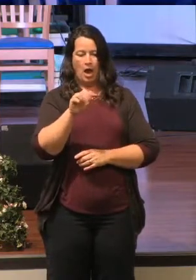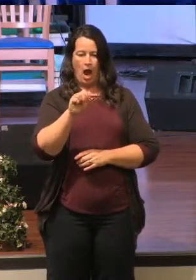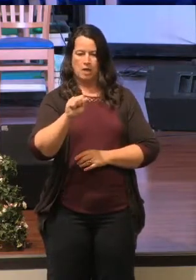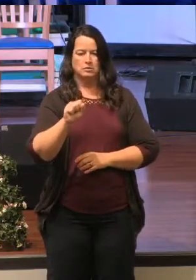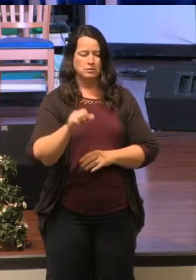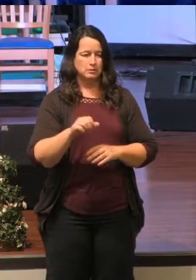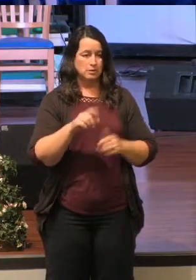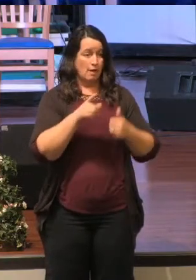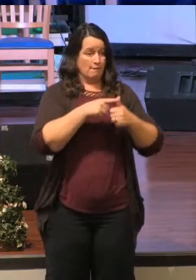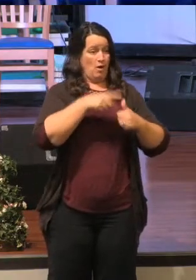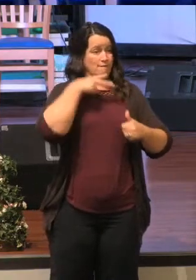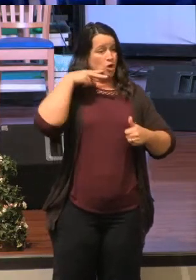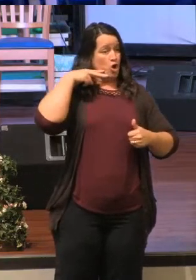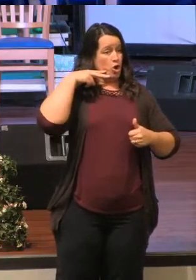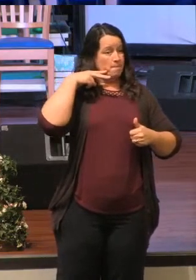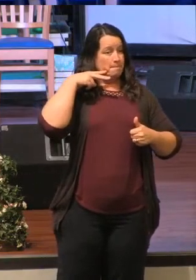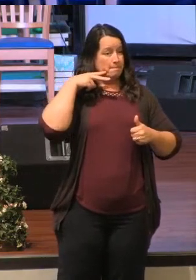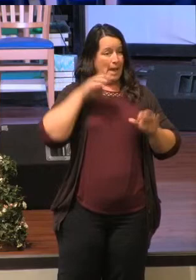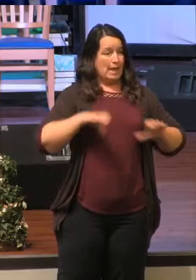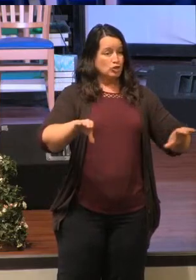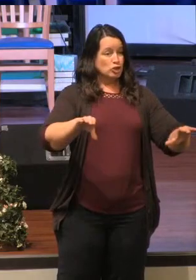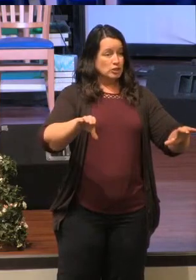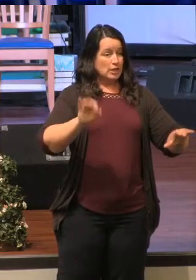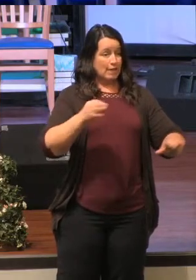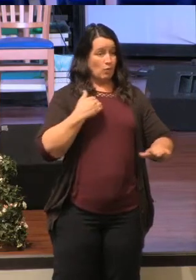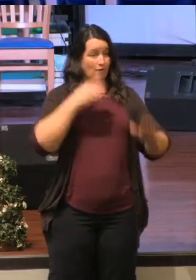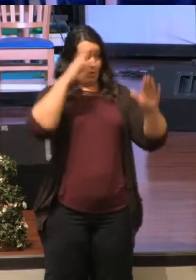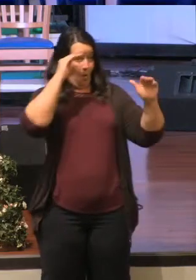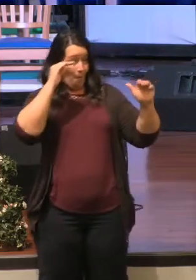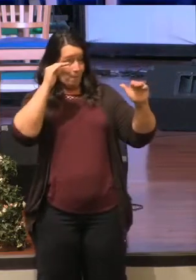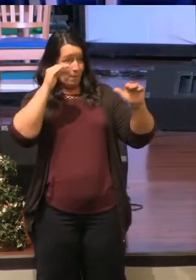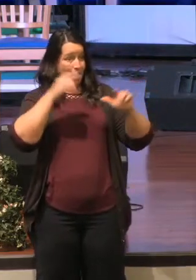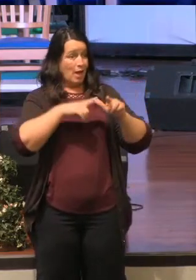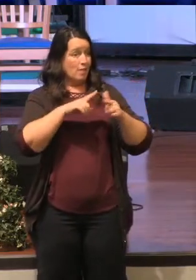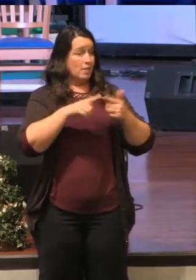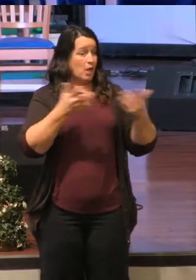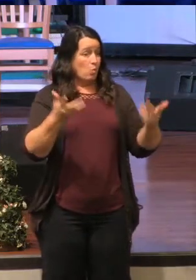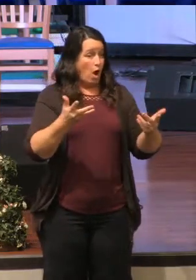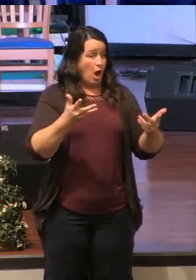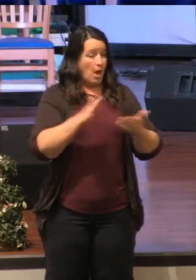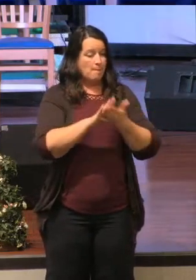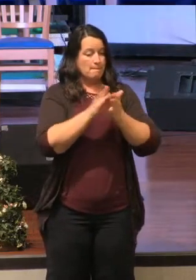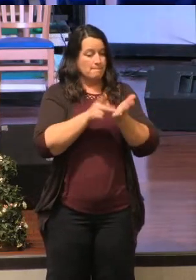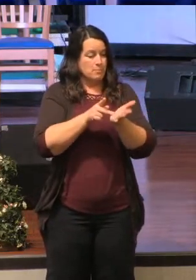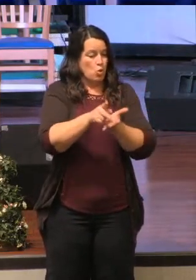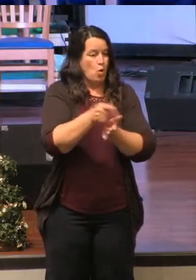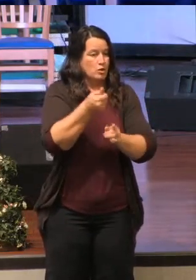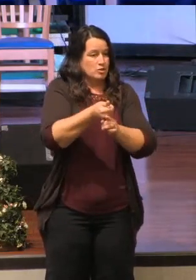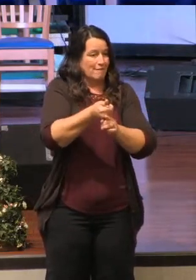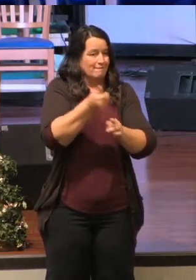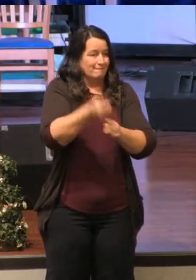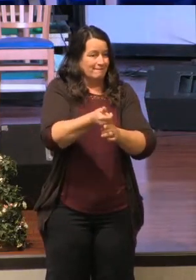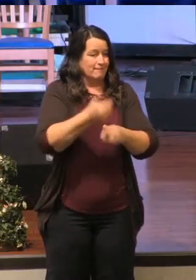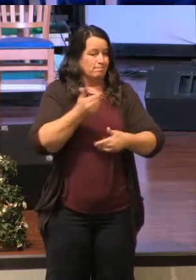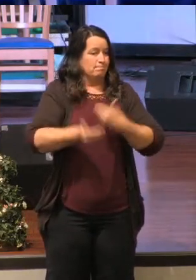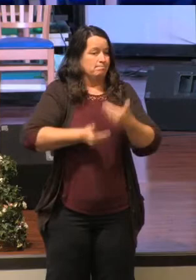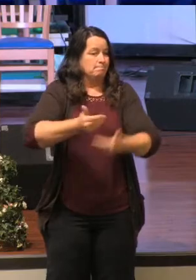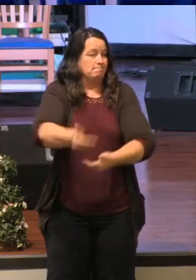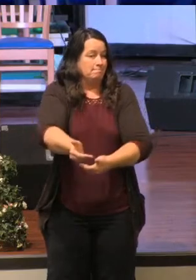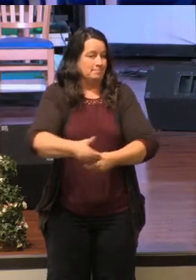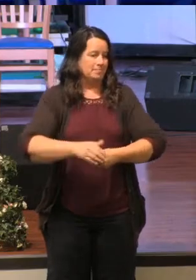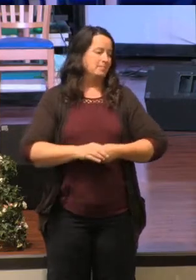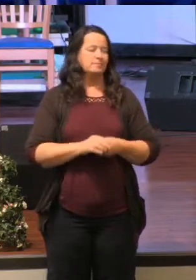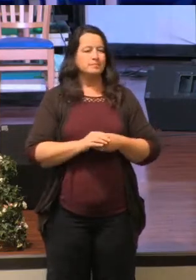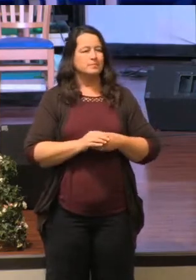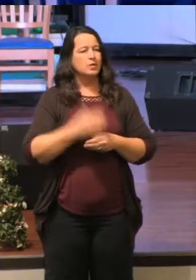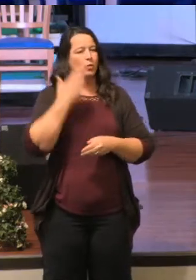form. If you have this hope in you, you should be, here it is, purifying yourself. Now, you know that it's